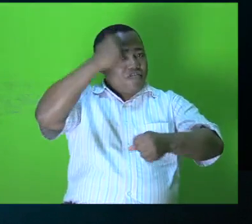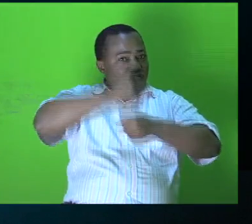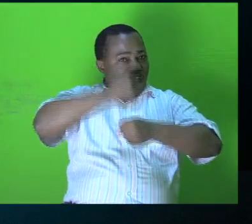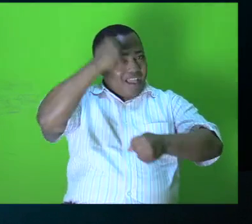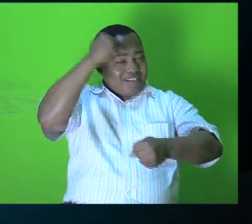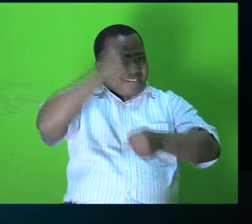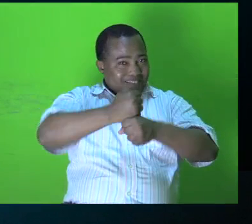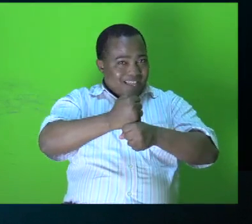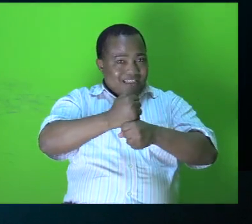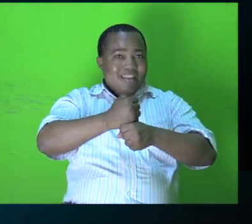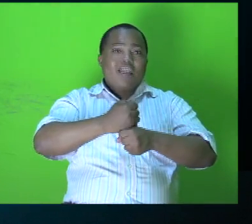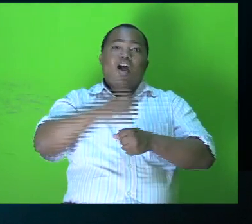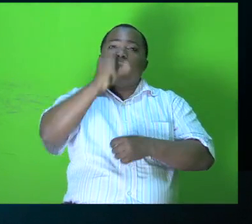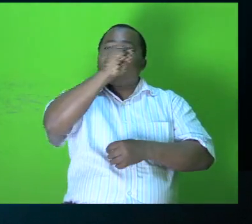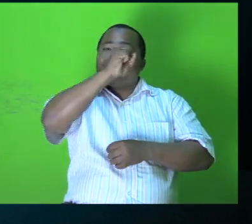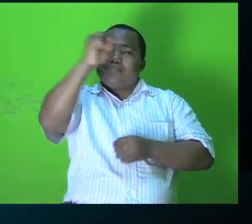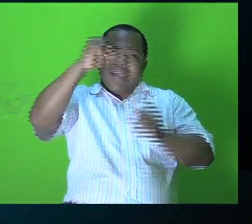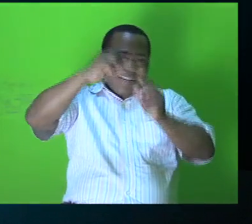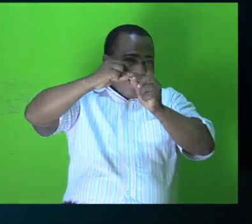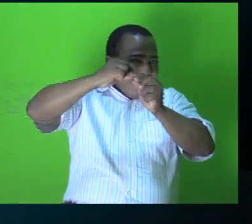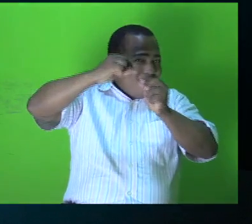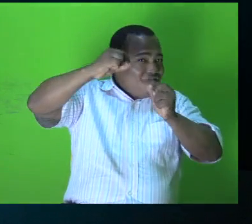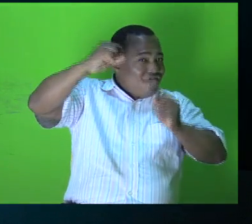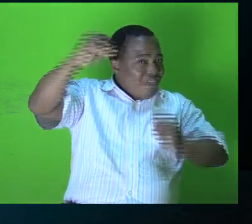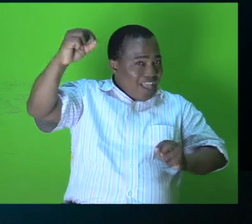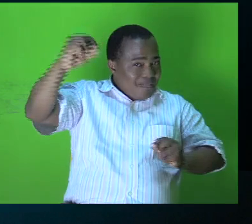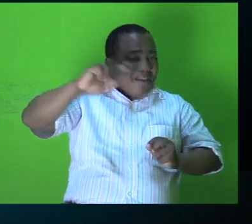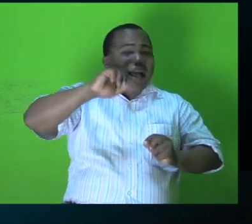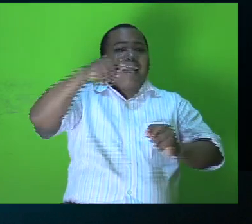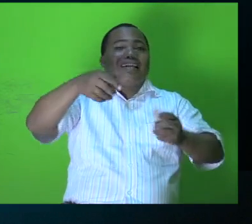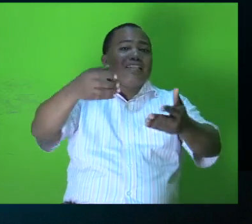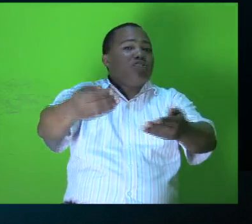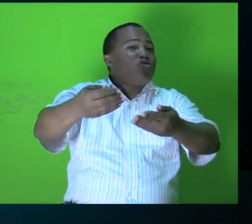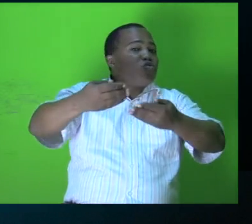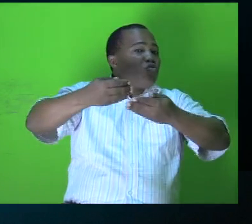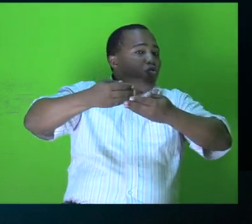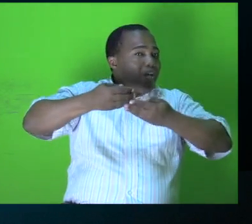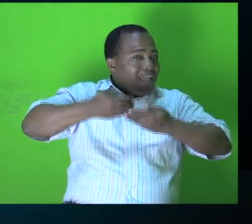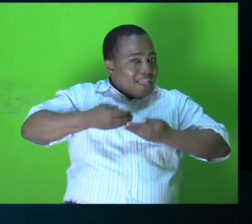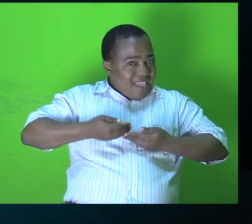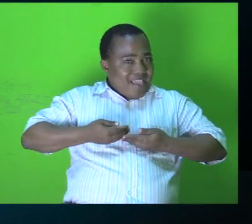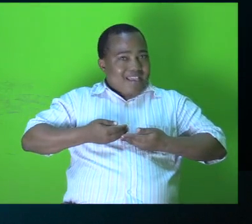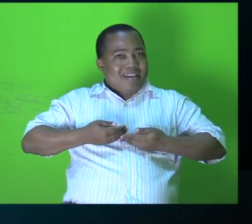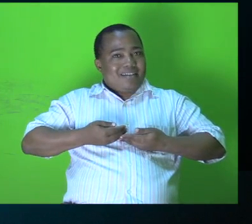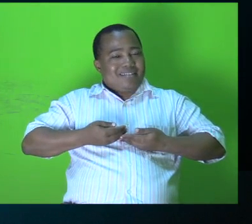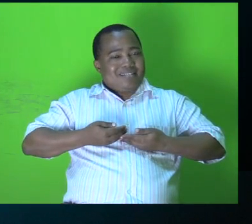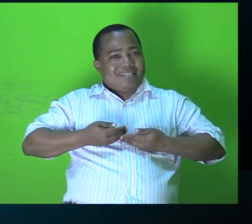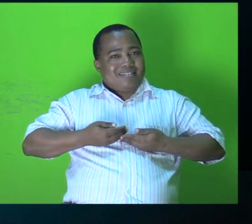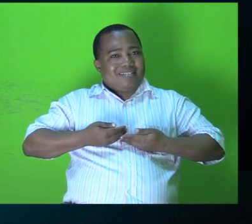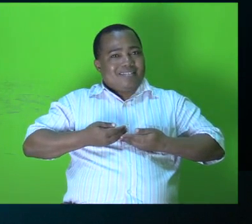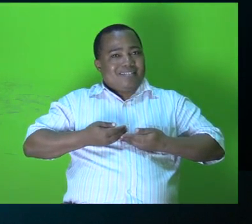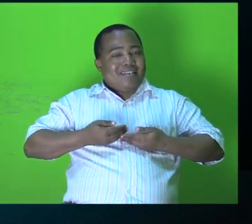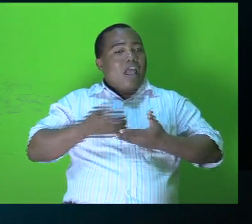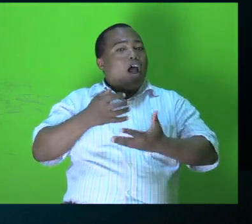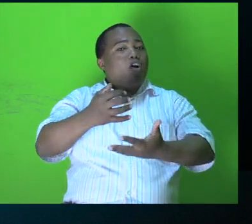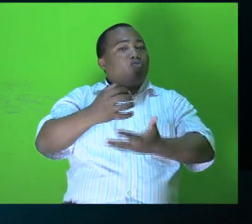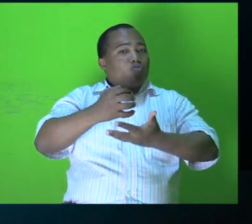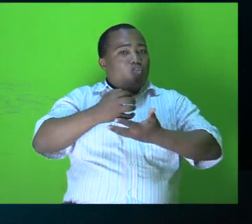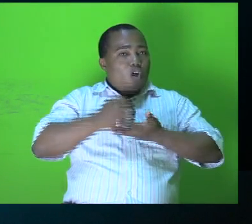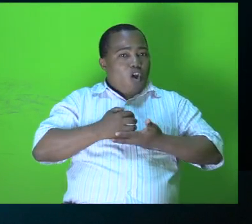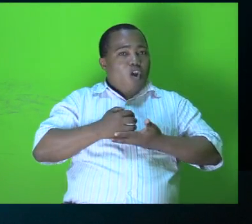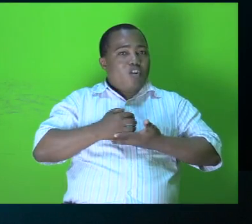of spindle fibers is to carry, or we may say to hold